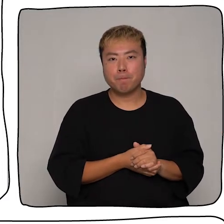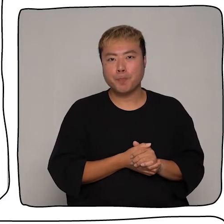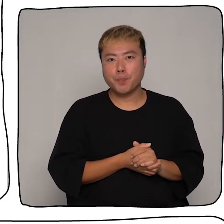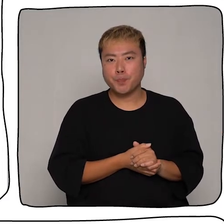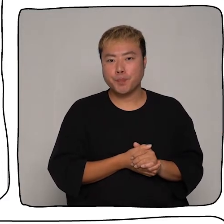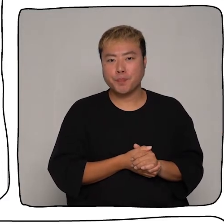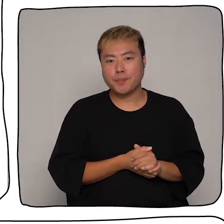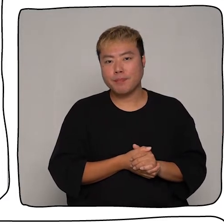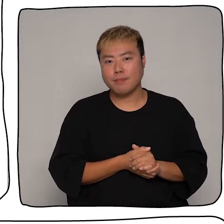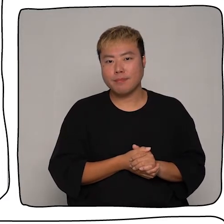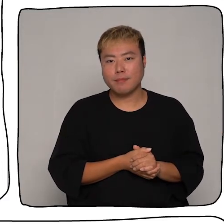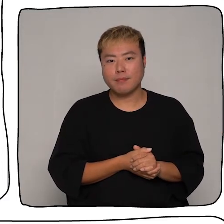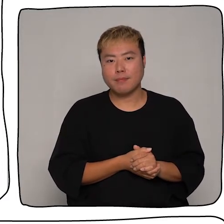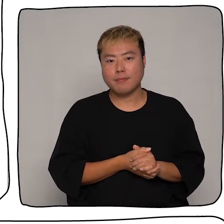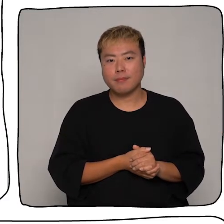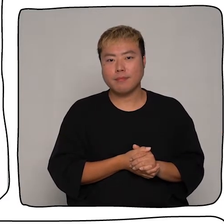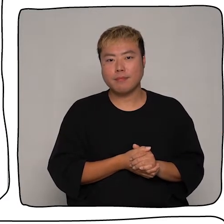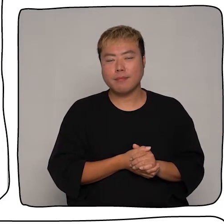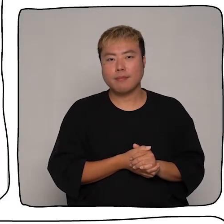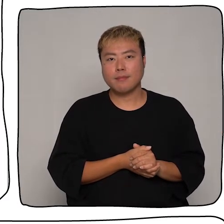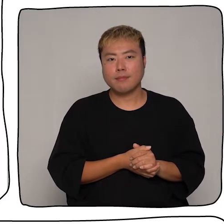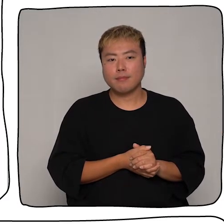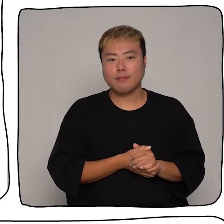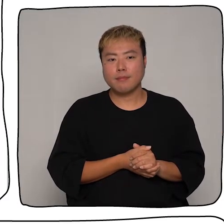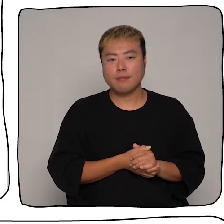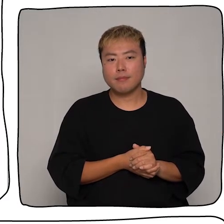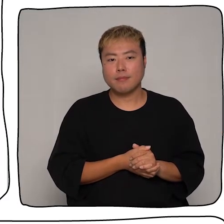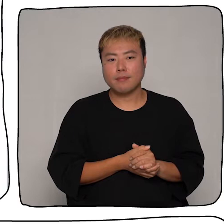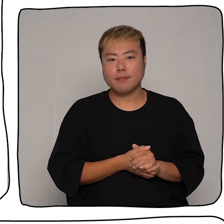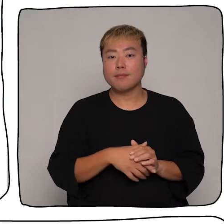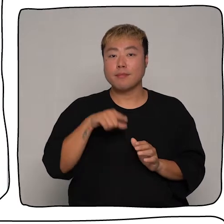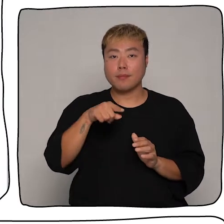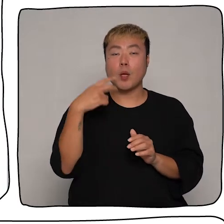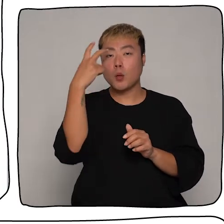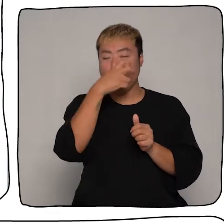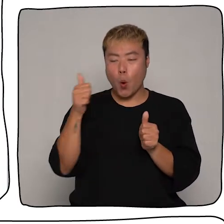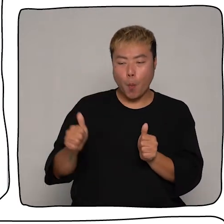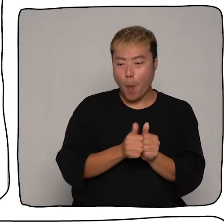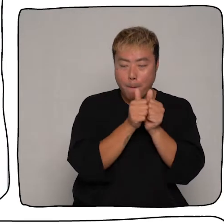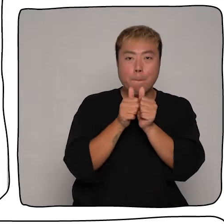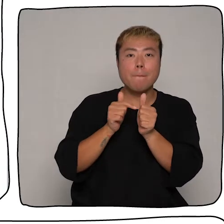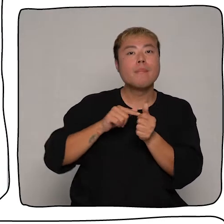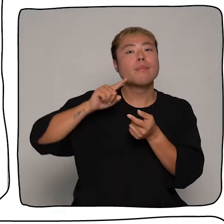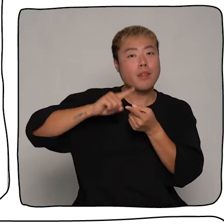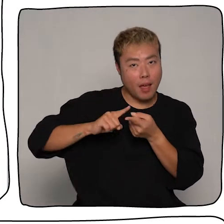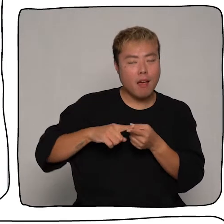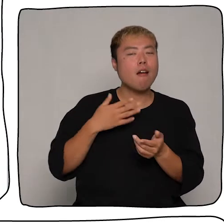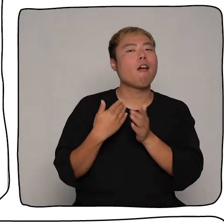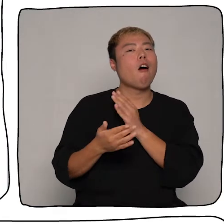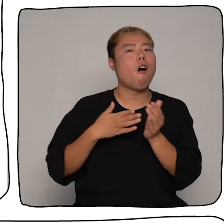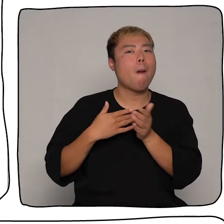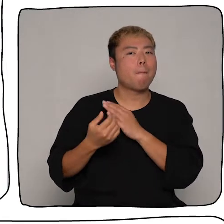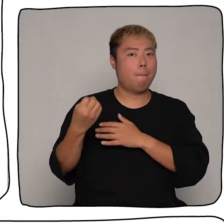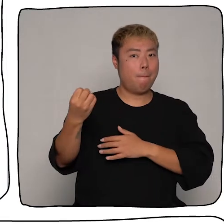muscular dystrophy patient. He said he had talked to me about his experience of